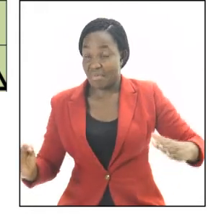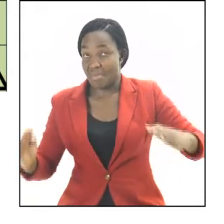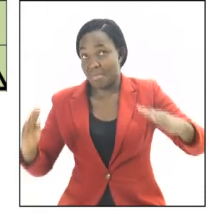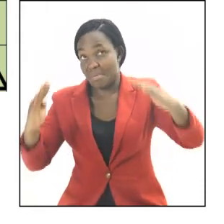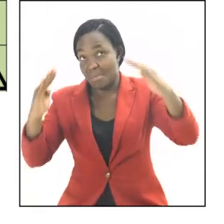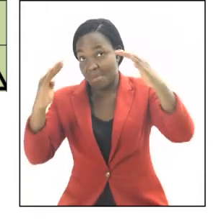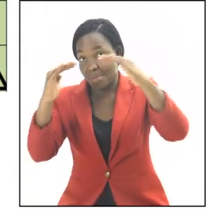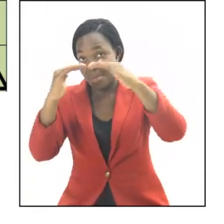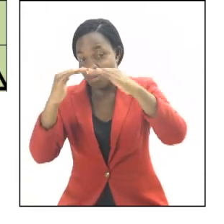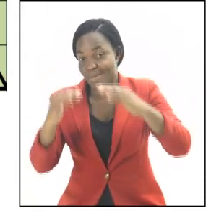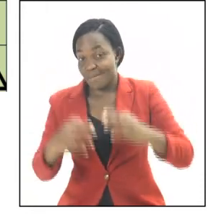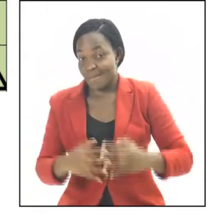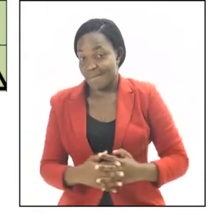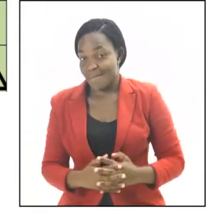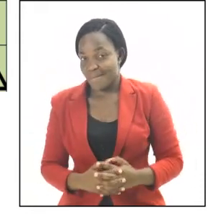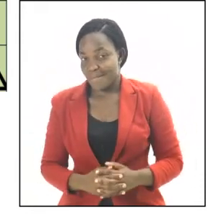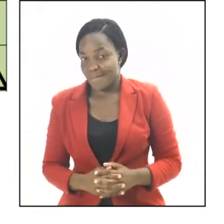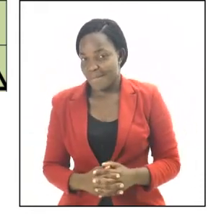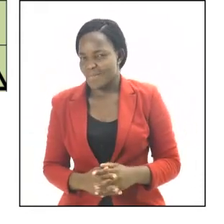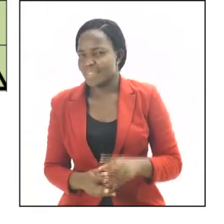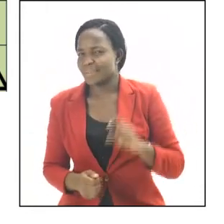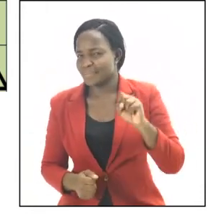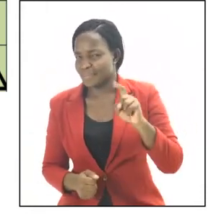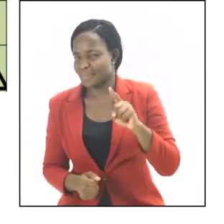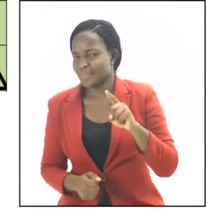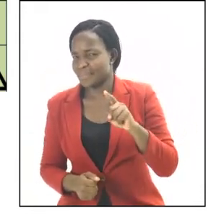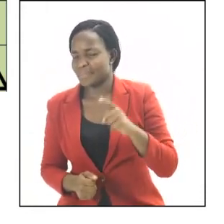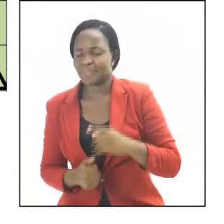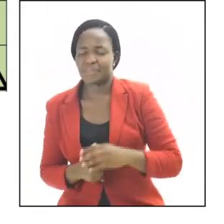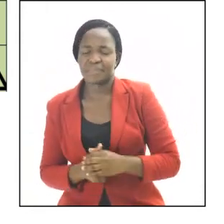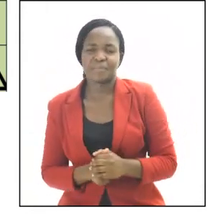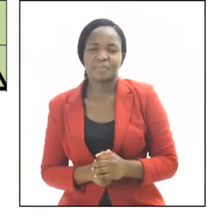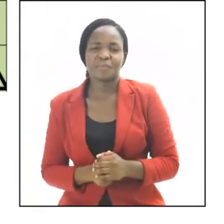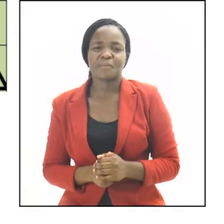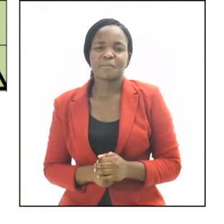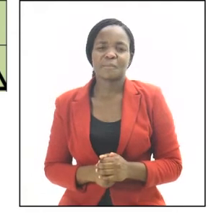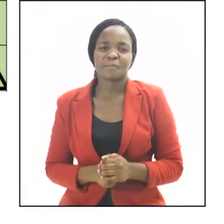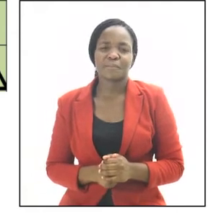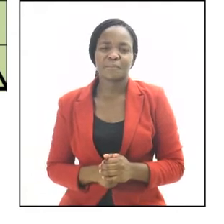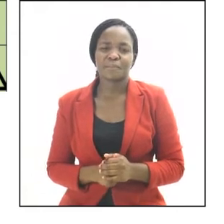lying on top of your desk. Yes, ma'am.